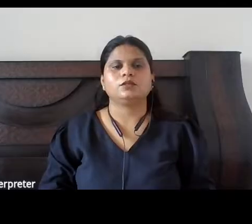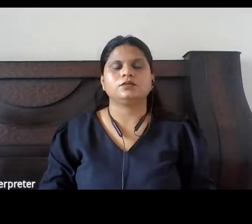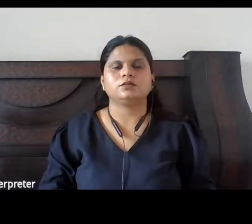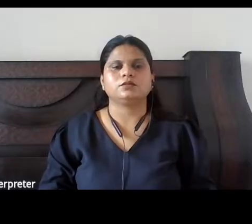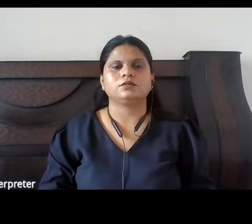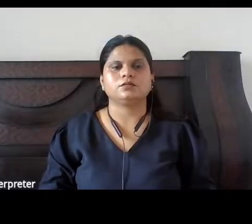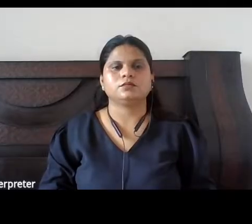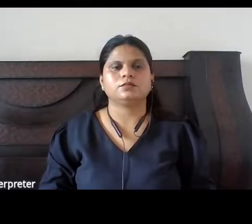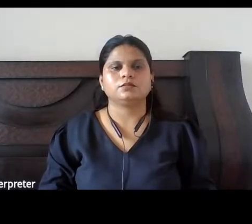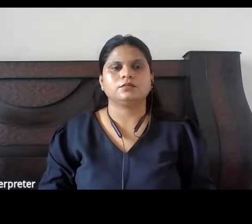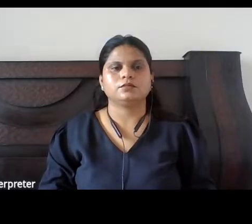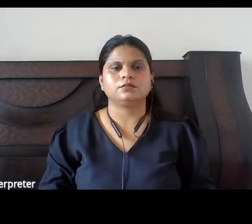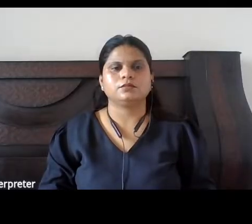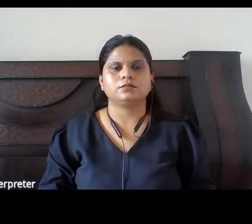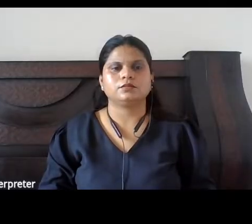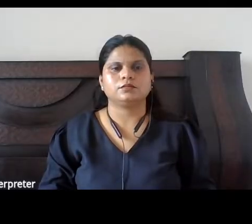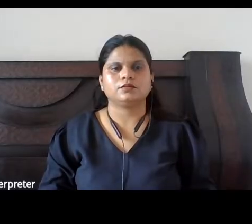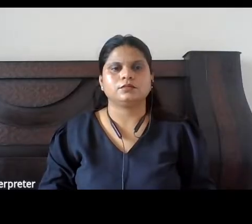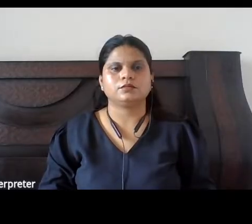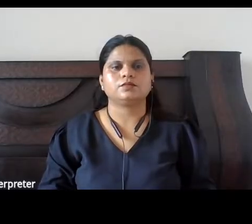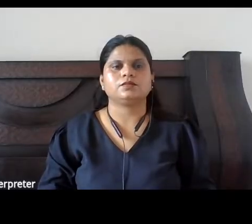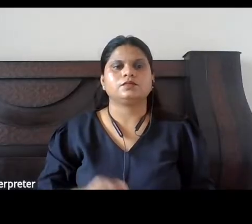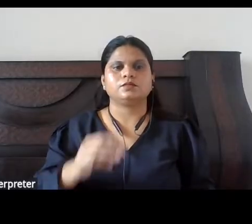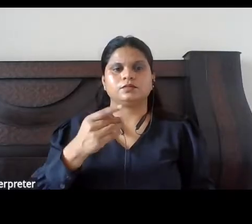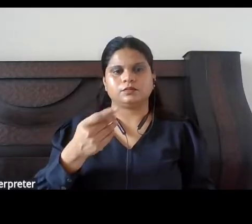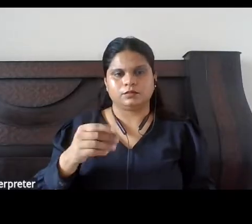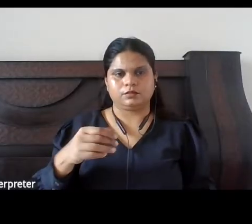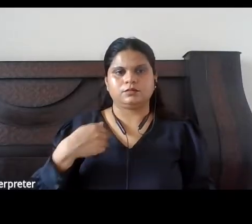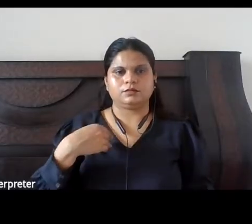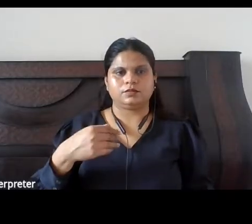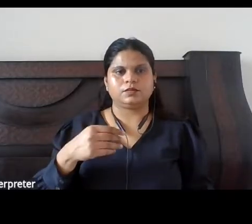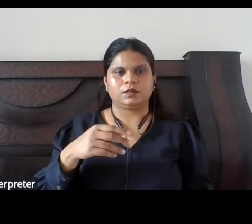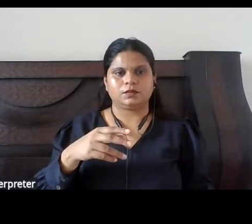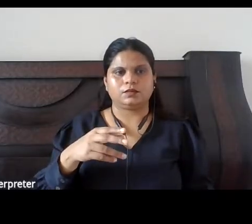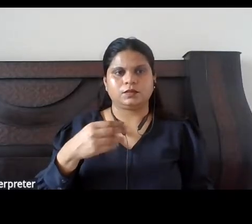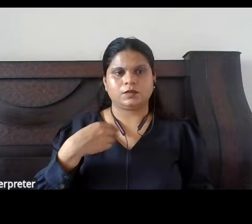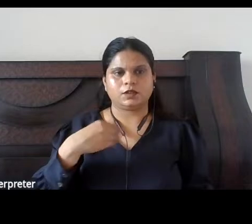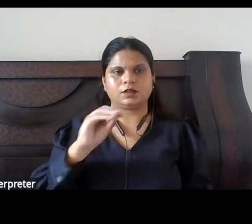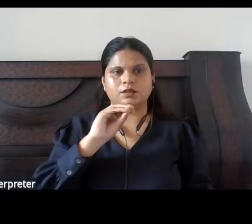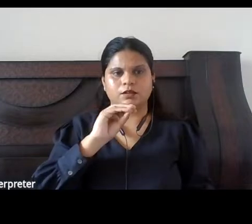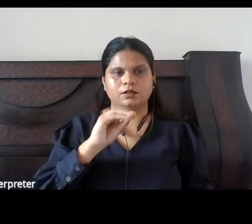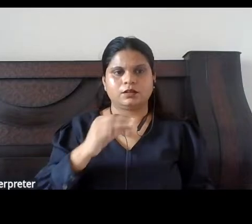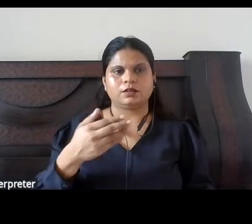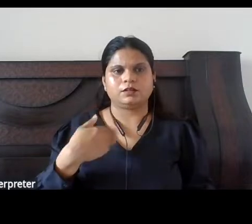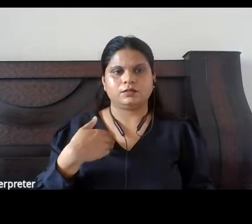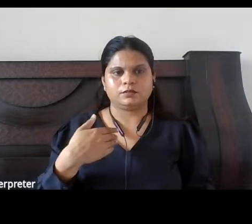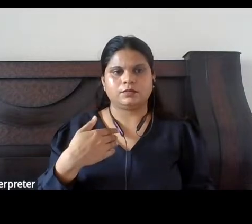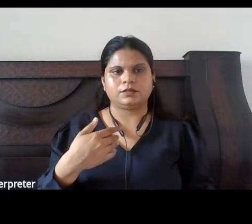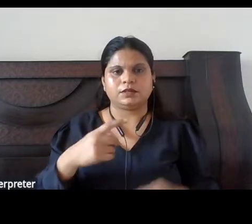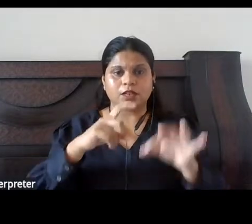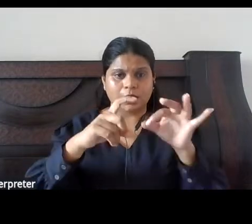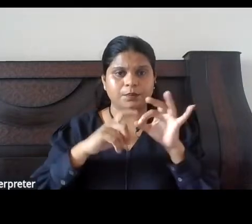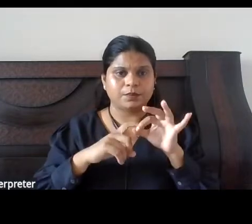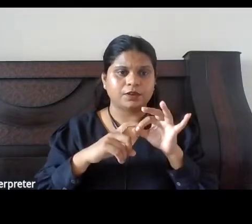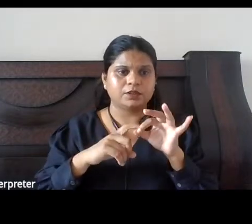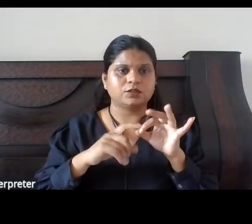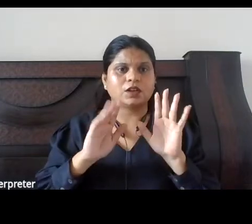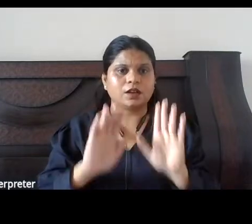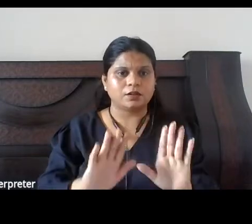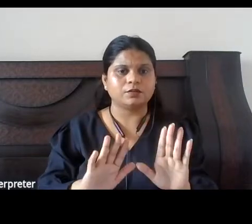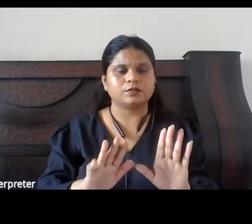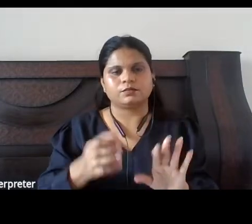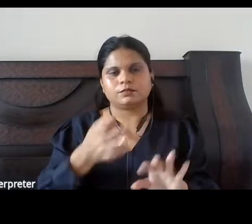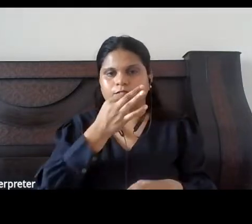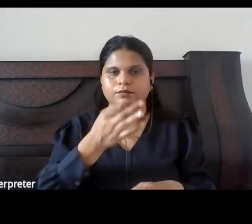us. So that's it from me, and happy to take any questions. Thanks,